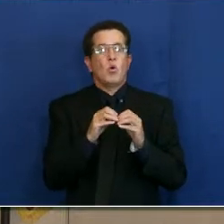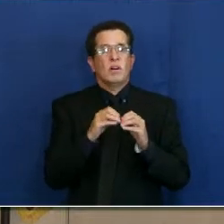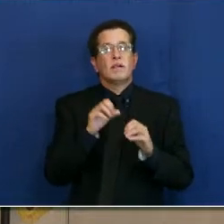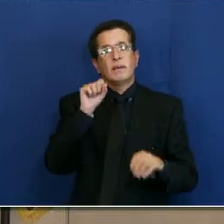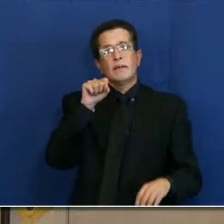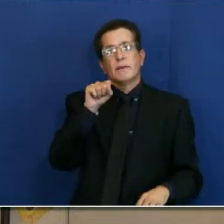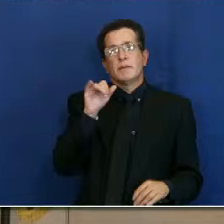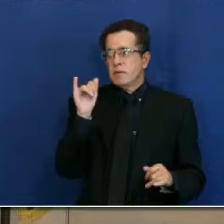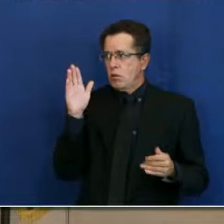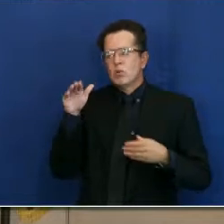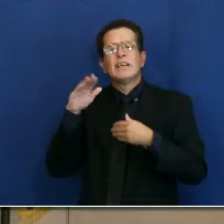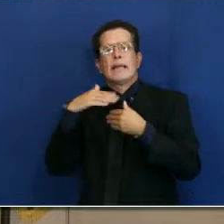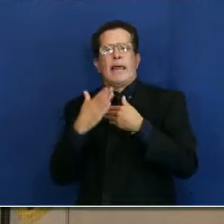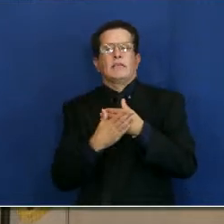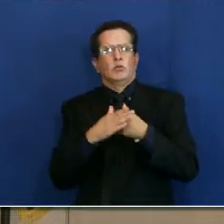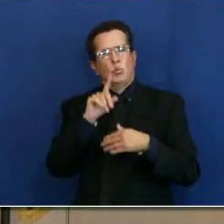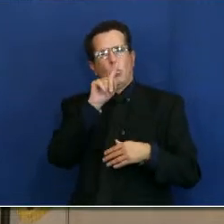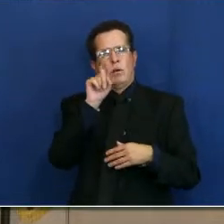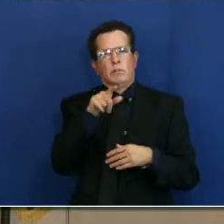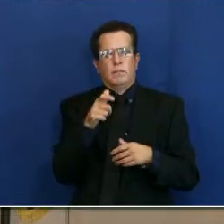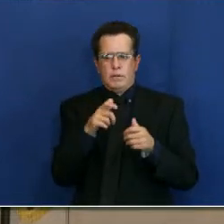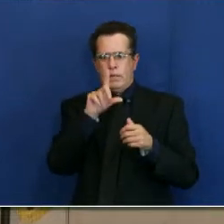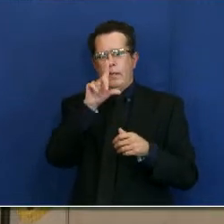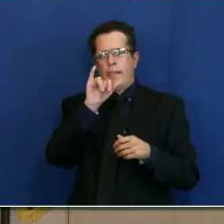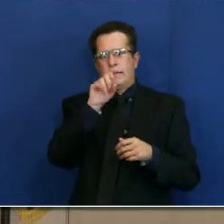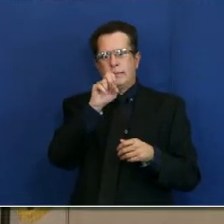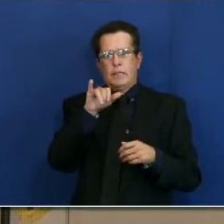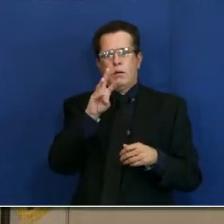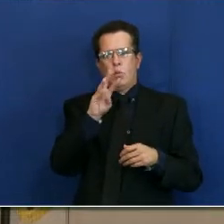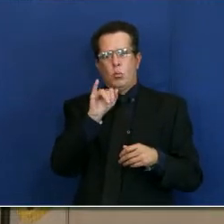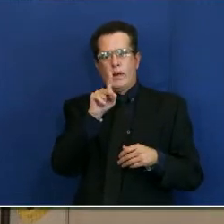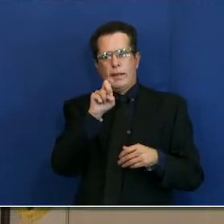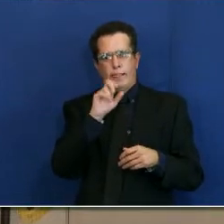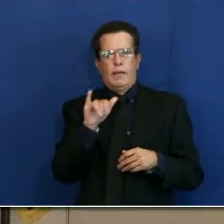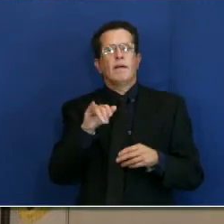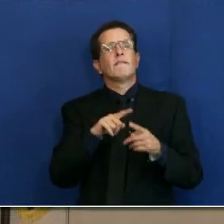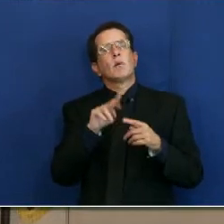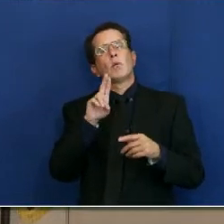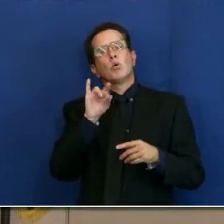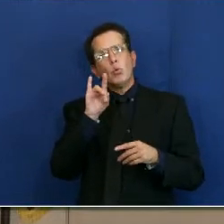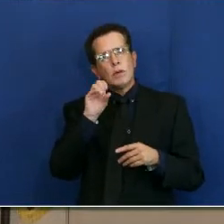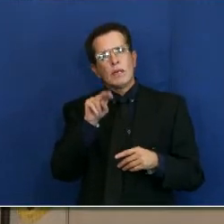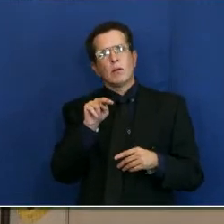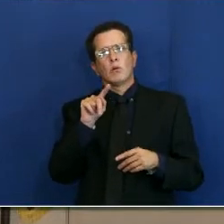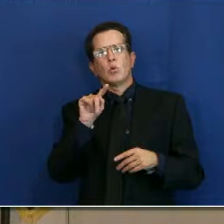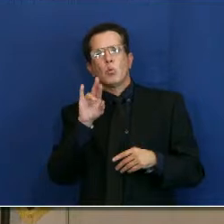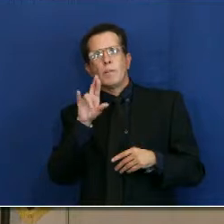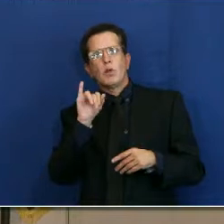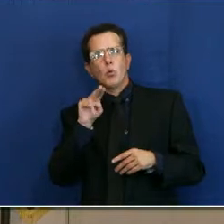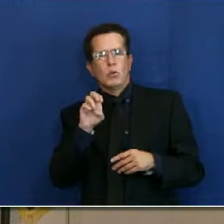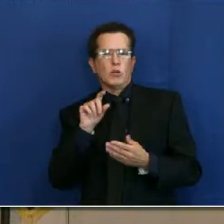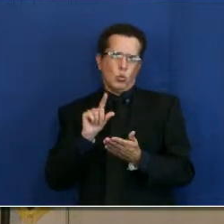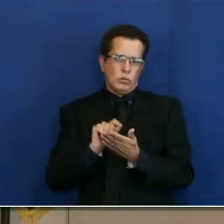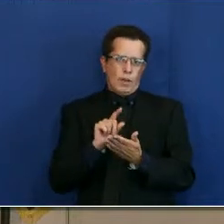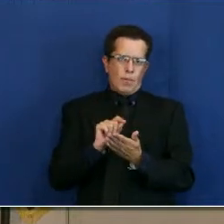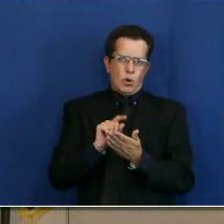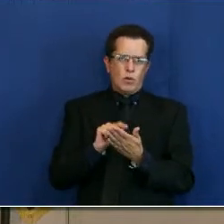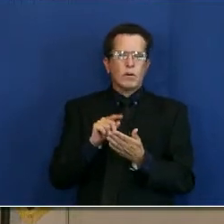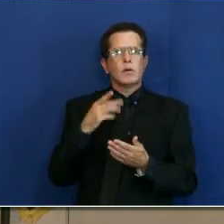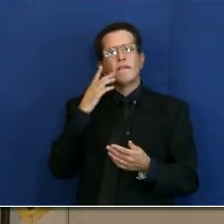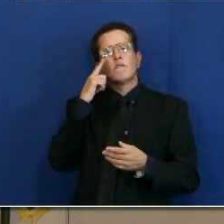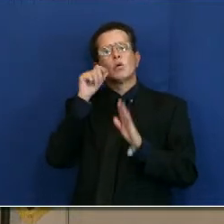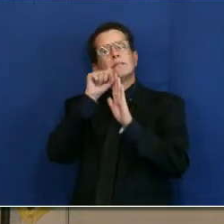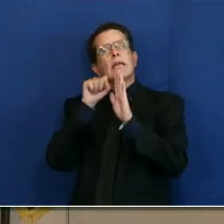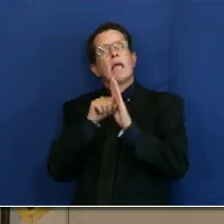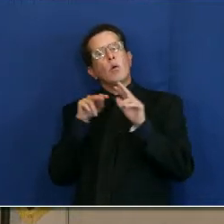And Dr. Wooten, this next question is from Lindsay Winkley from the Union Tribune. She has some follow-up questions about the state watch